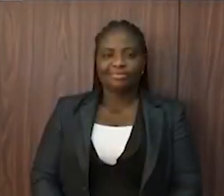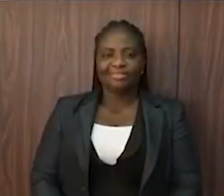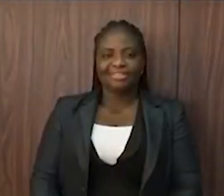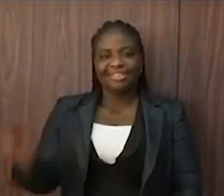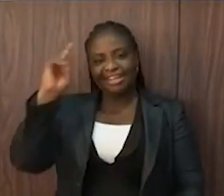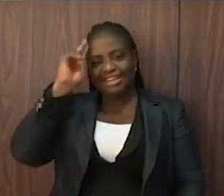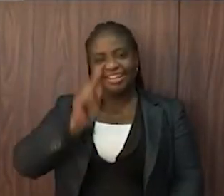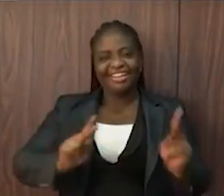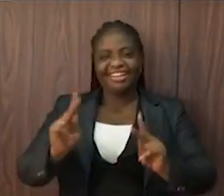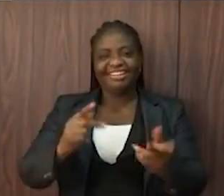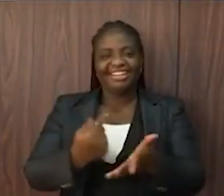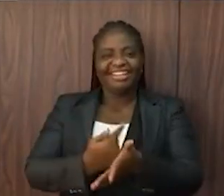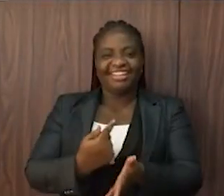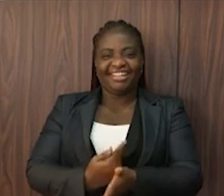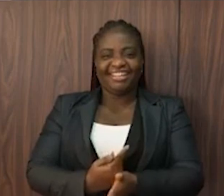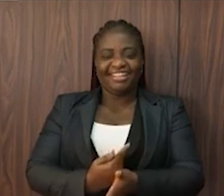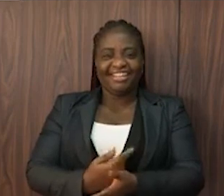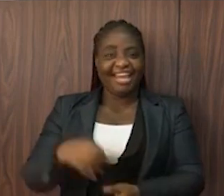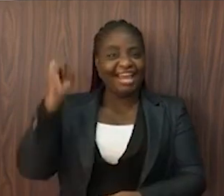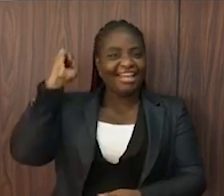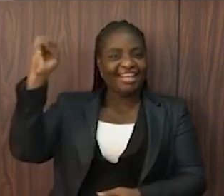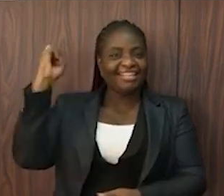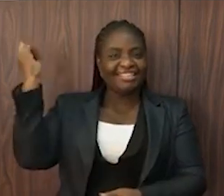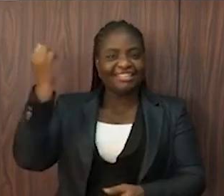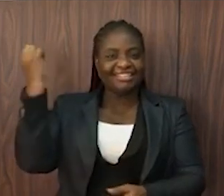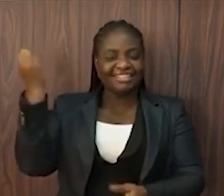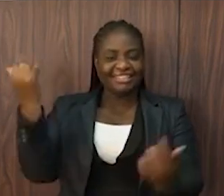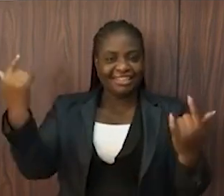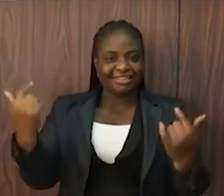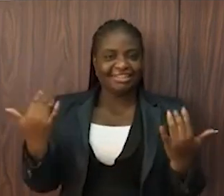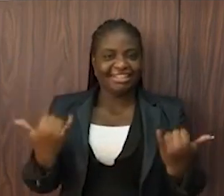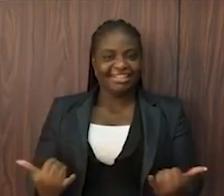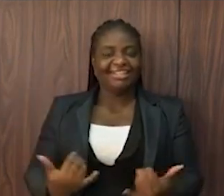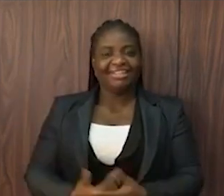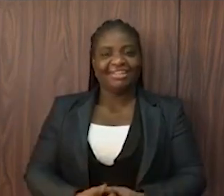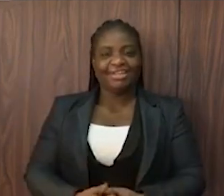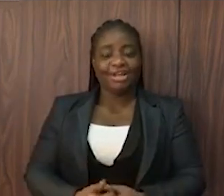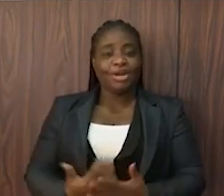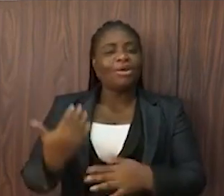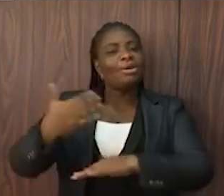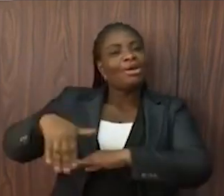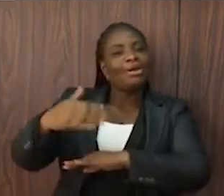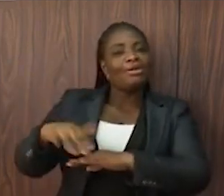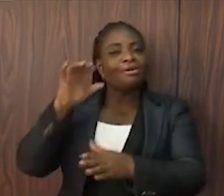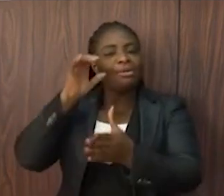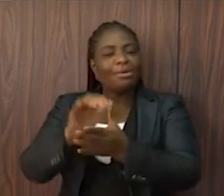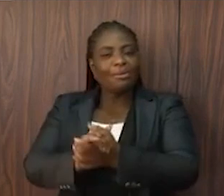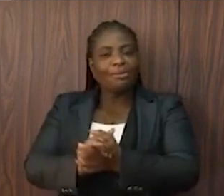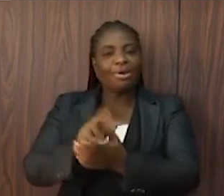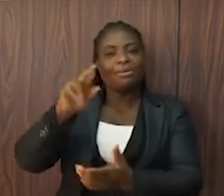Fellow Ghanaians, Easter is upon us once again. And on behalf of my wife,